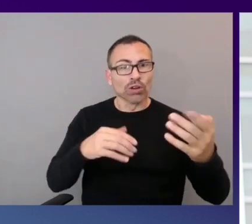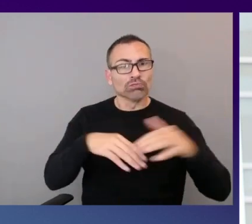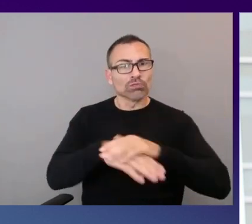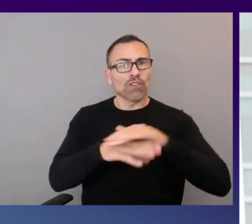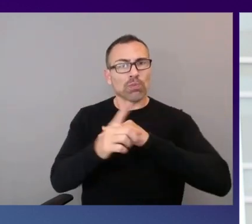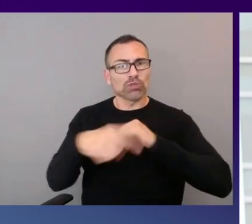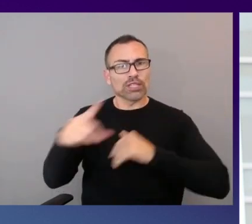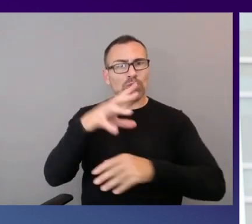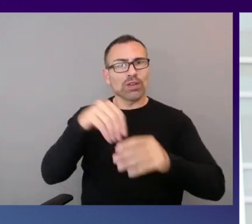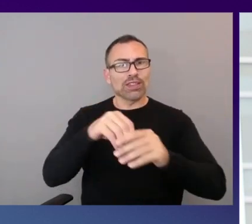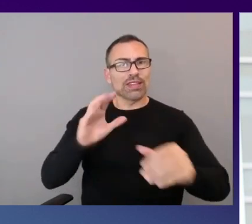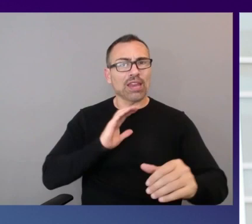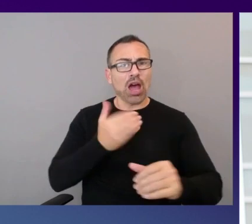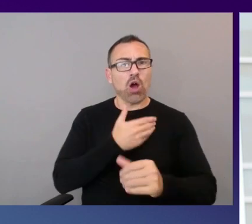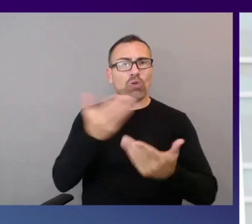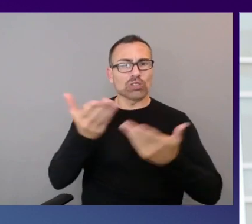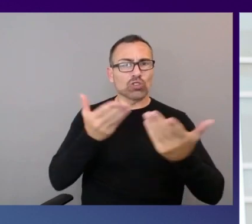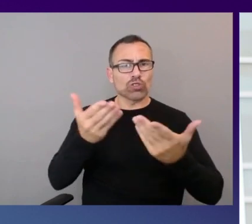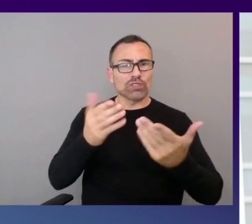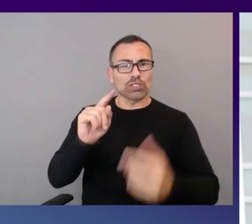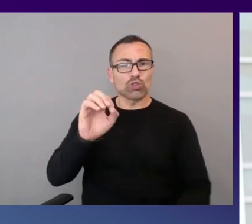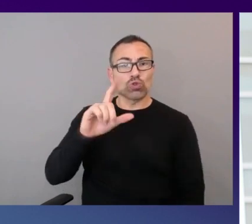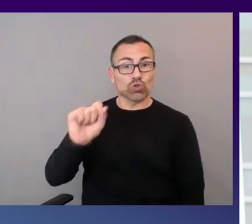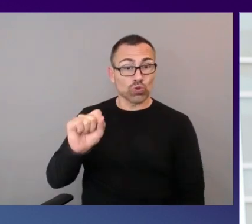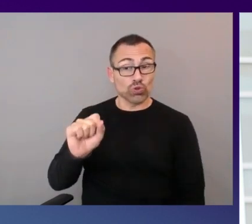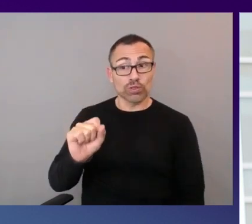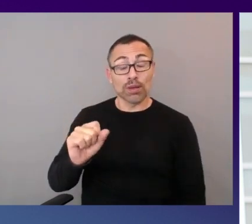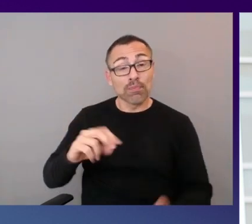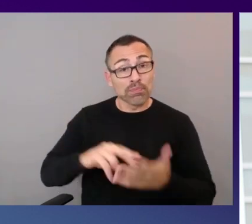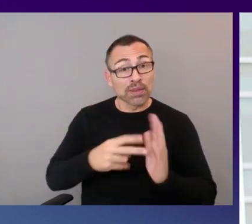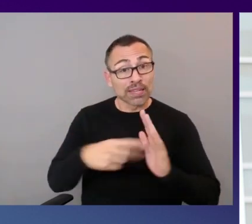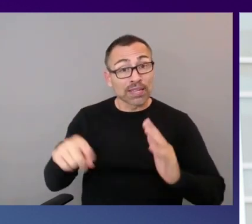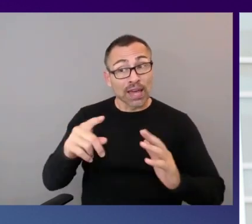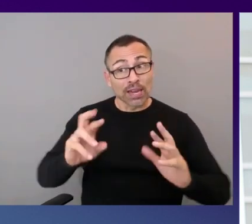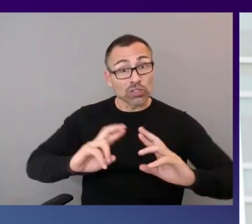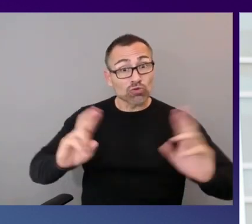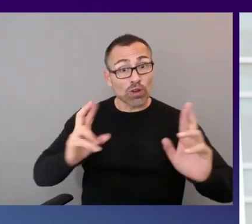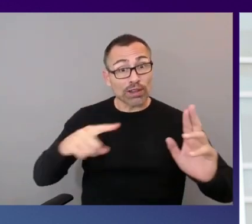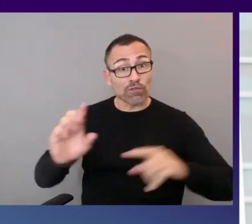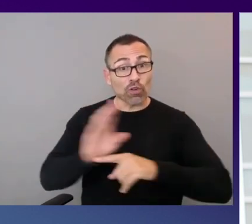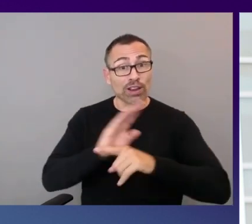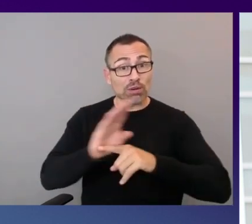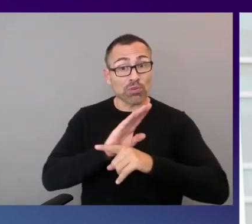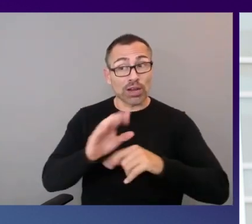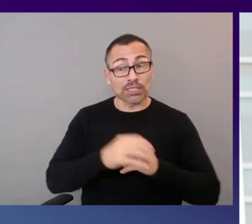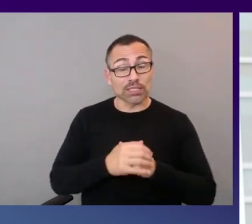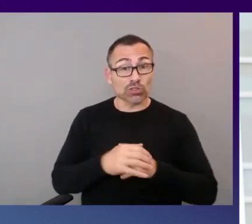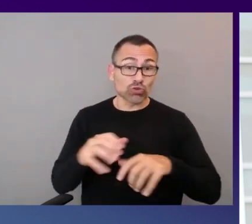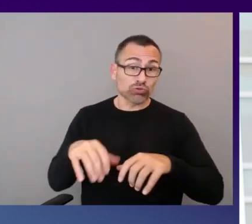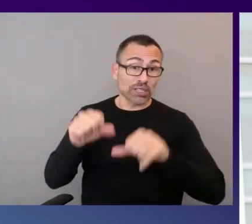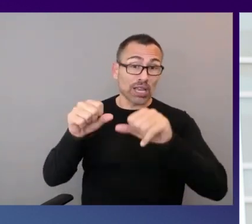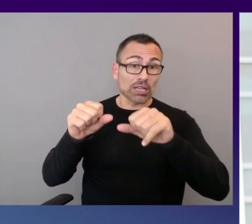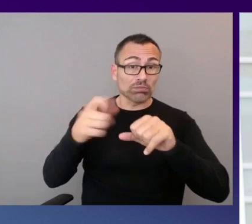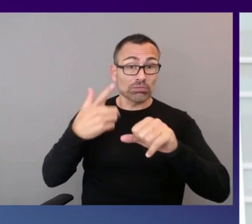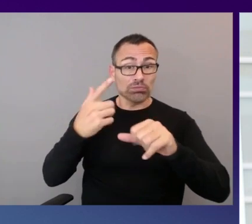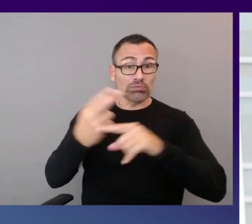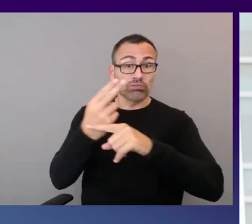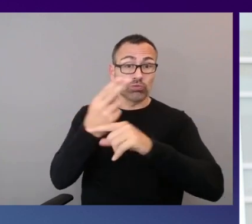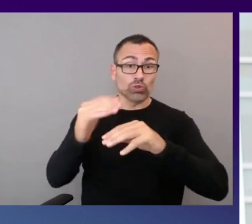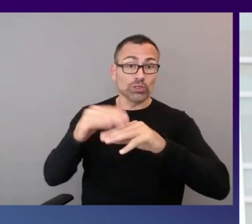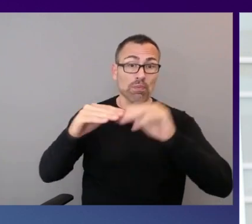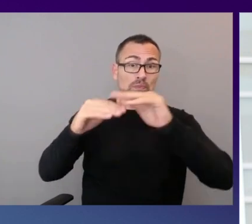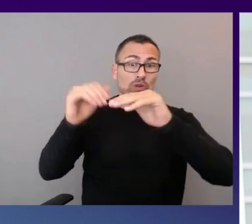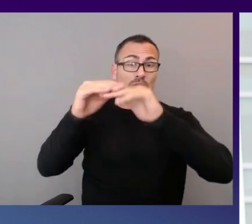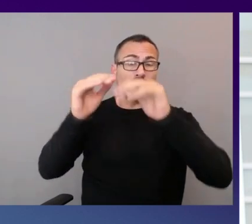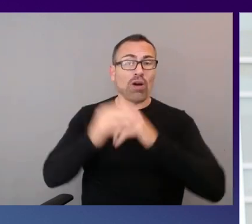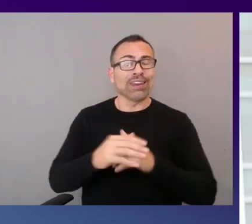services more enterprise ready for the enterprise to be able to build upon. And it eliminates some of those considerations or concerns about the